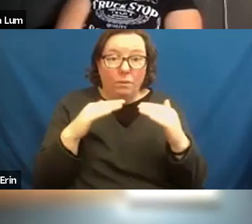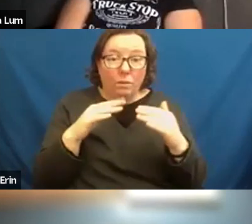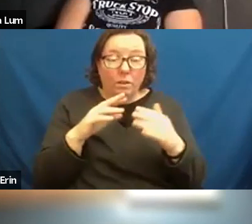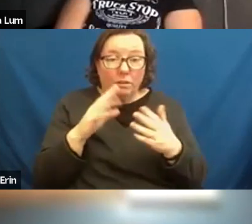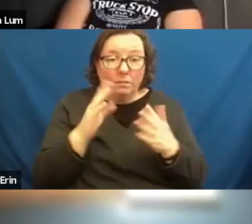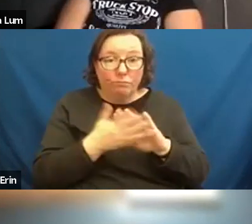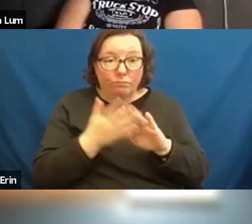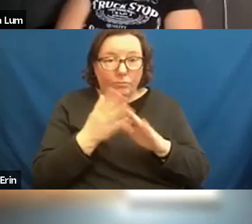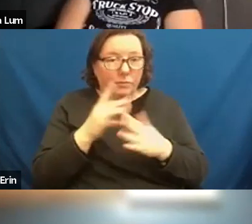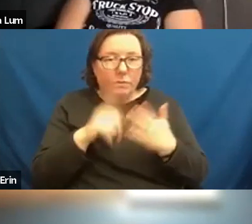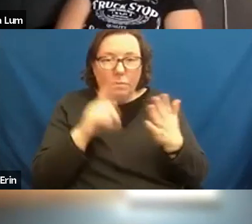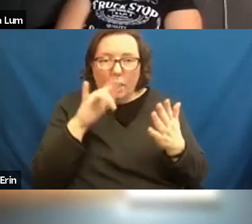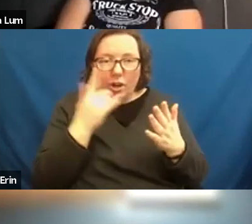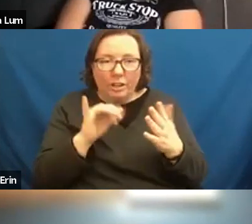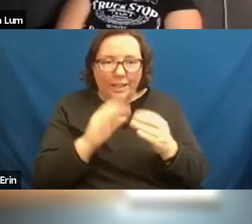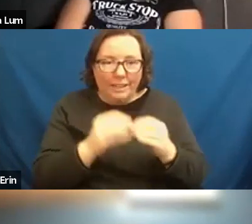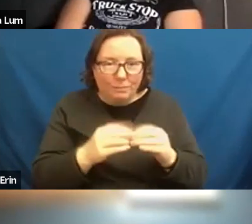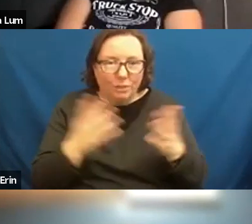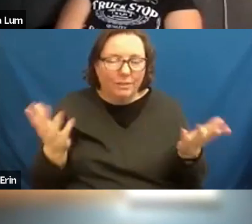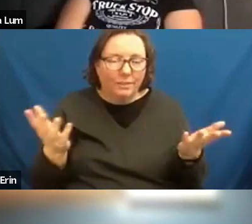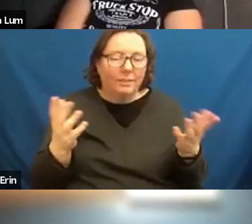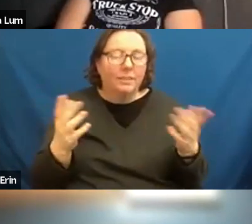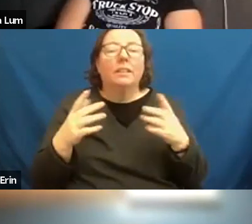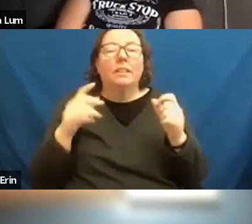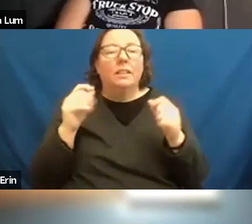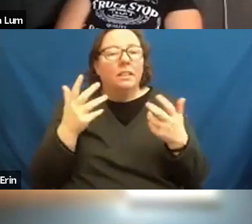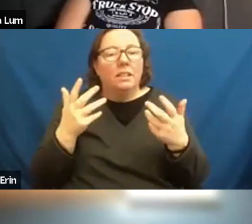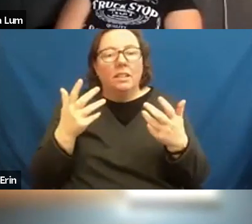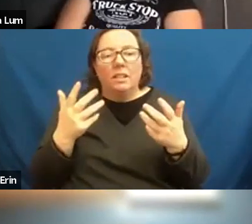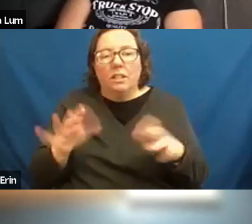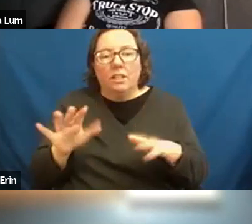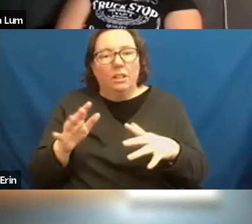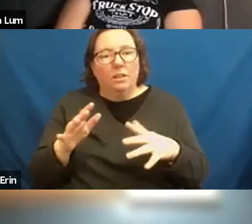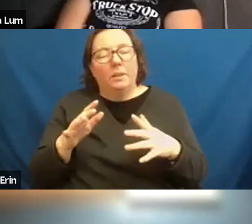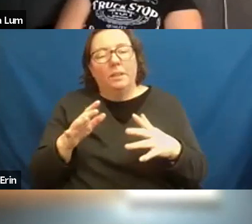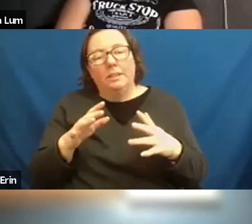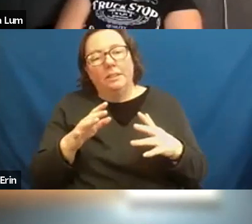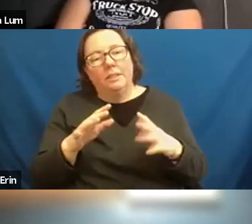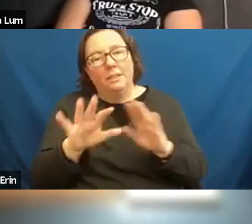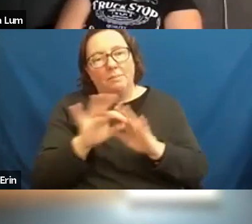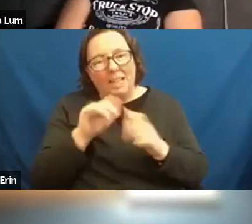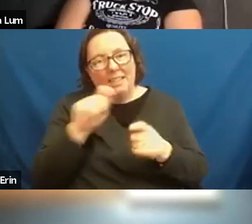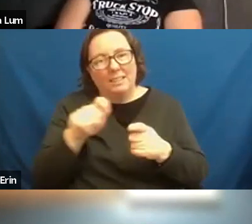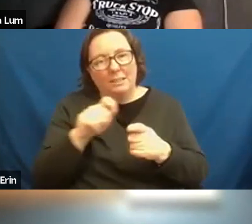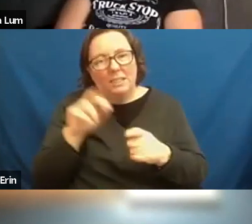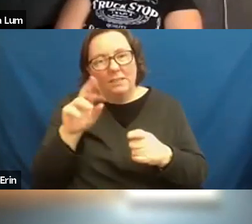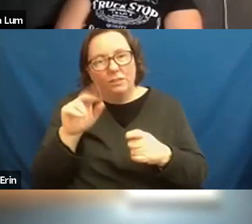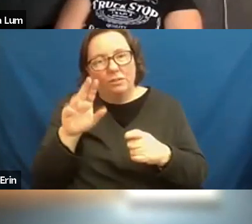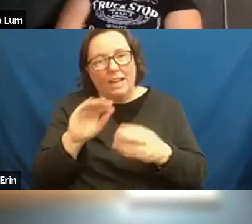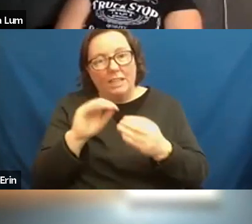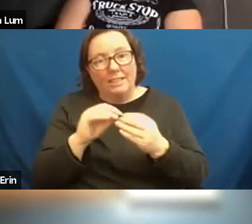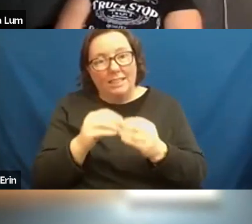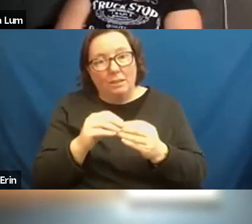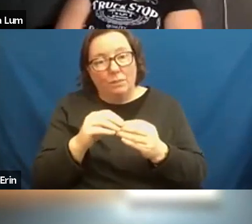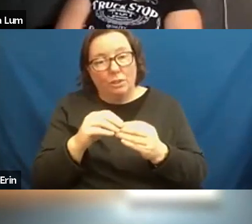you reverse engineer a specific racial result that could get you into legal